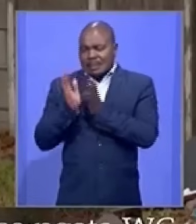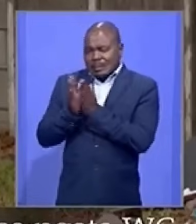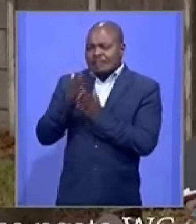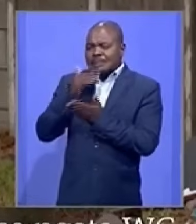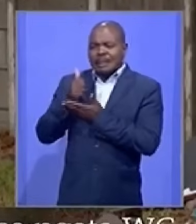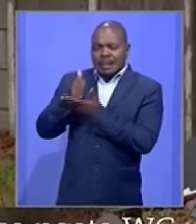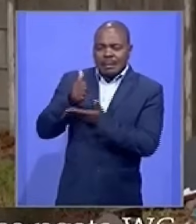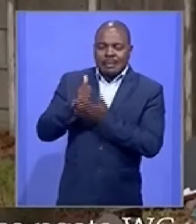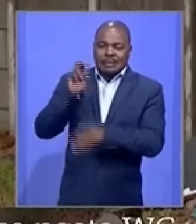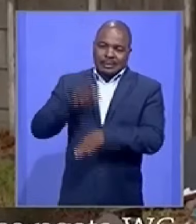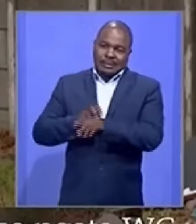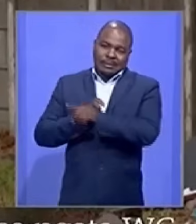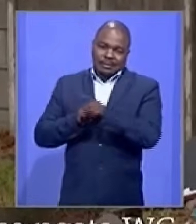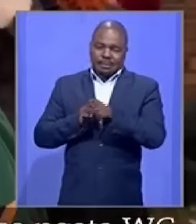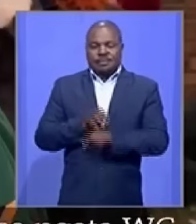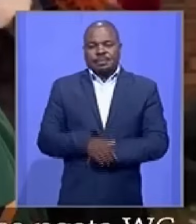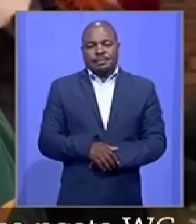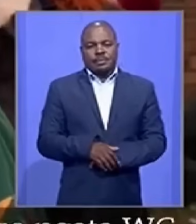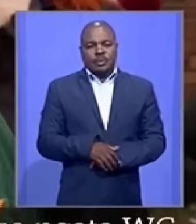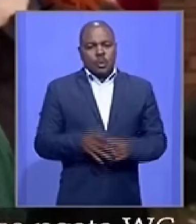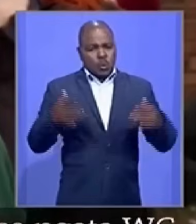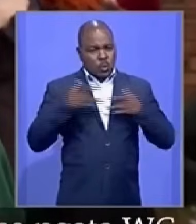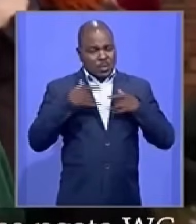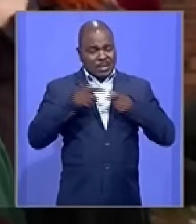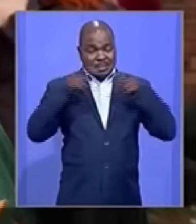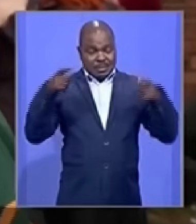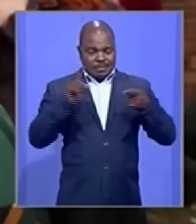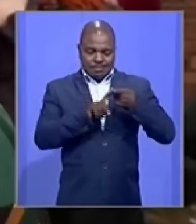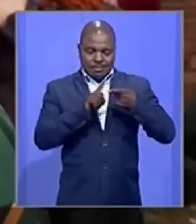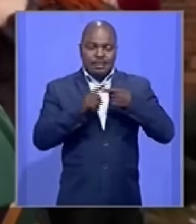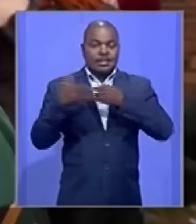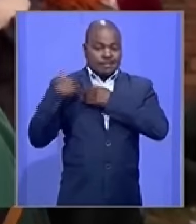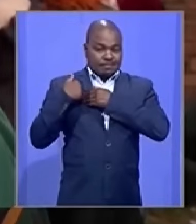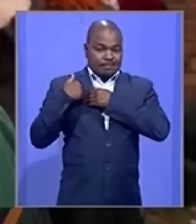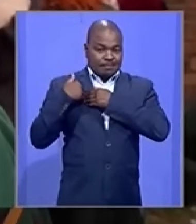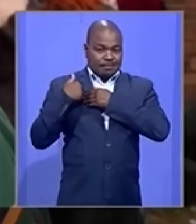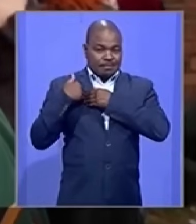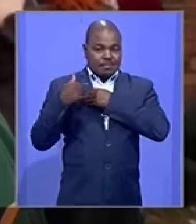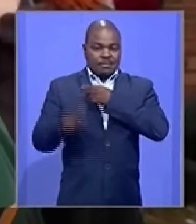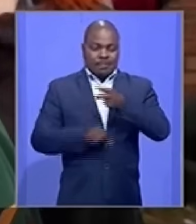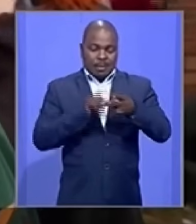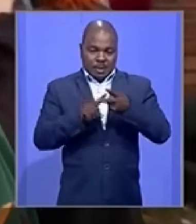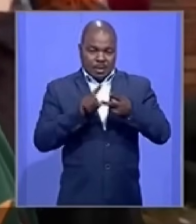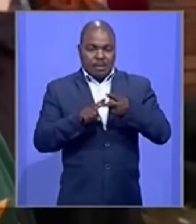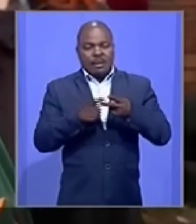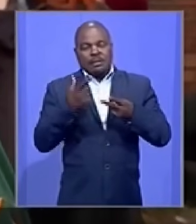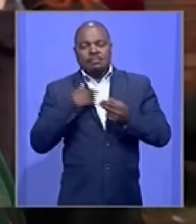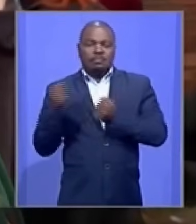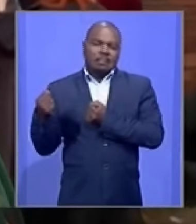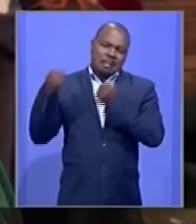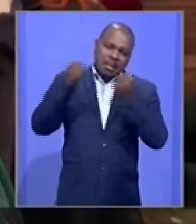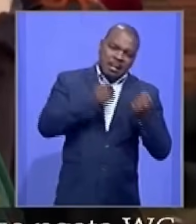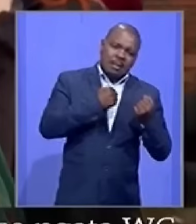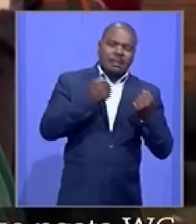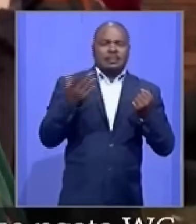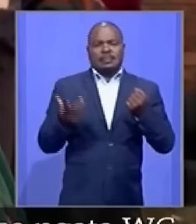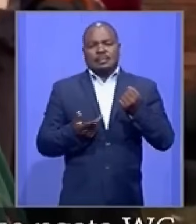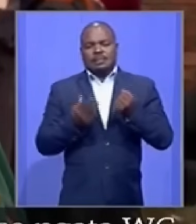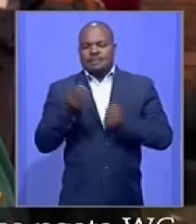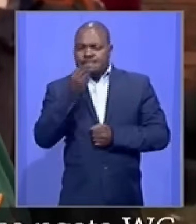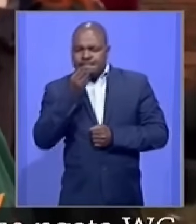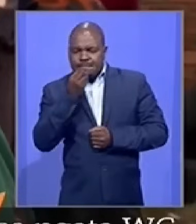ba neng ba hloka thuso. The main concern is the safety is number one. Thereafter, the humanitarian needs in terms of blankets,